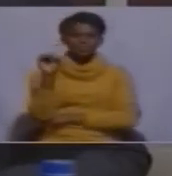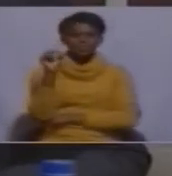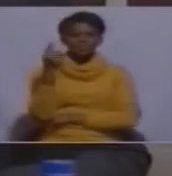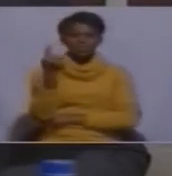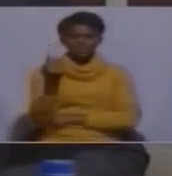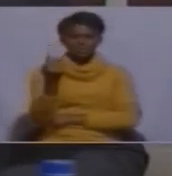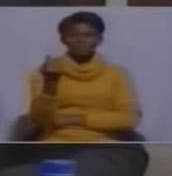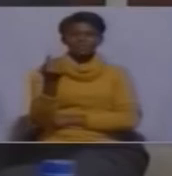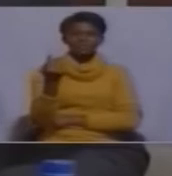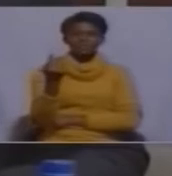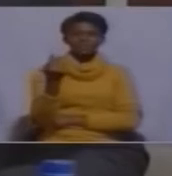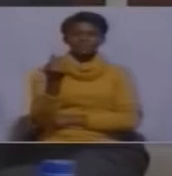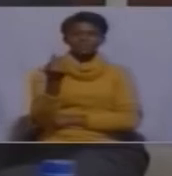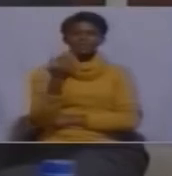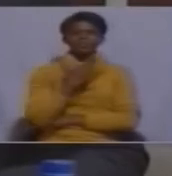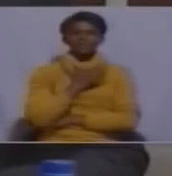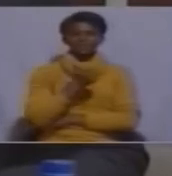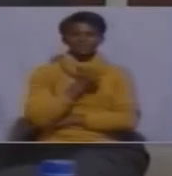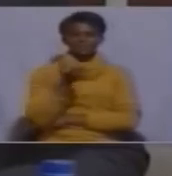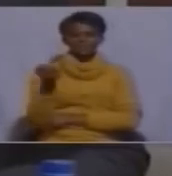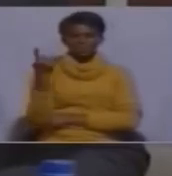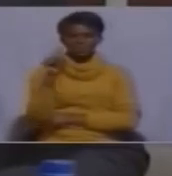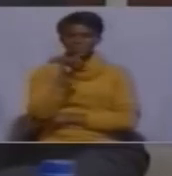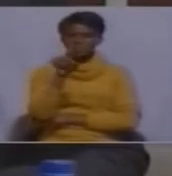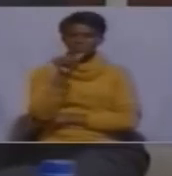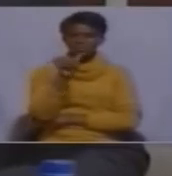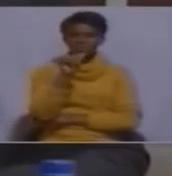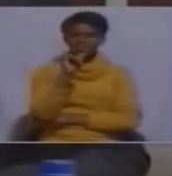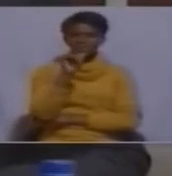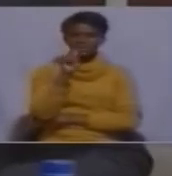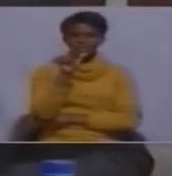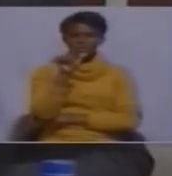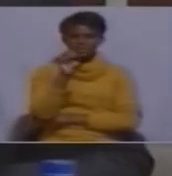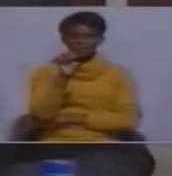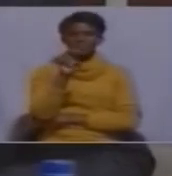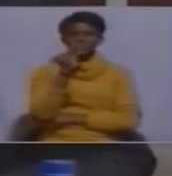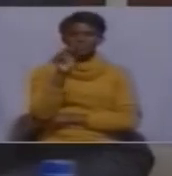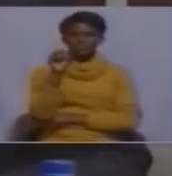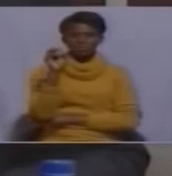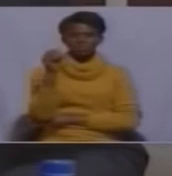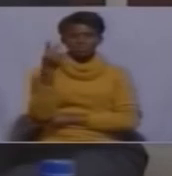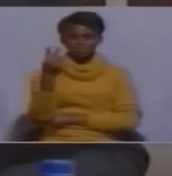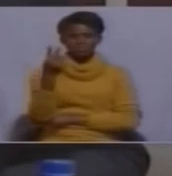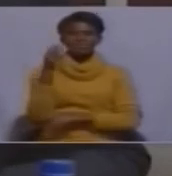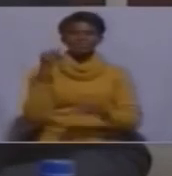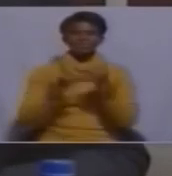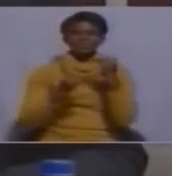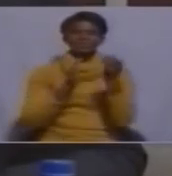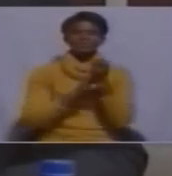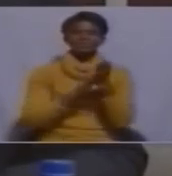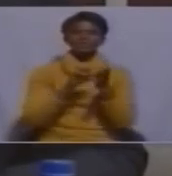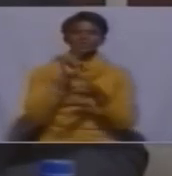2001. I went to Ziale in 2002. So I graduated in 2002, went to Ziale